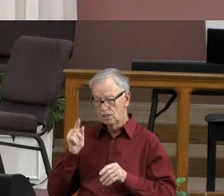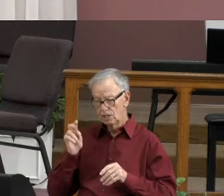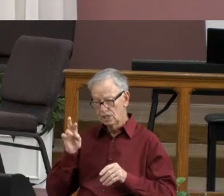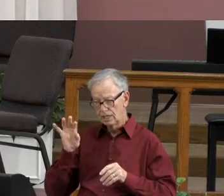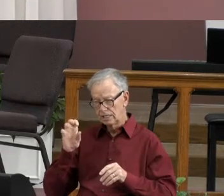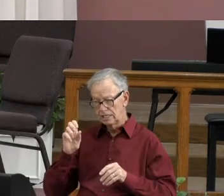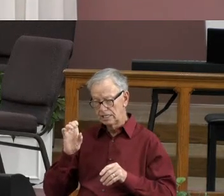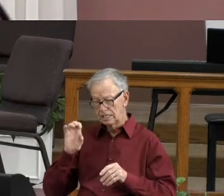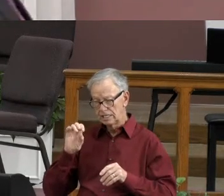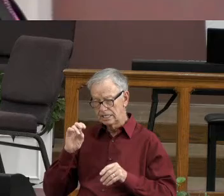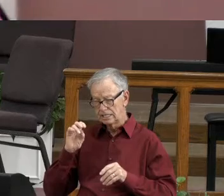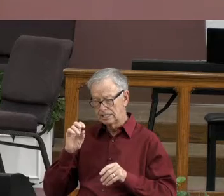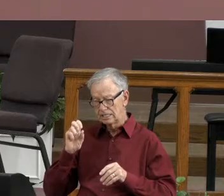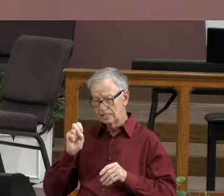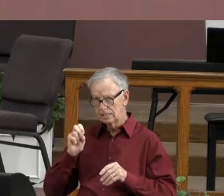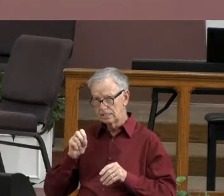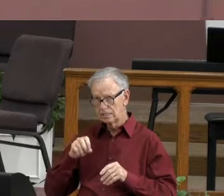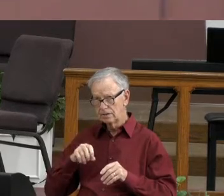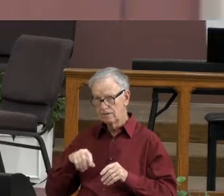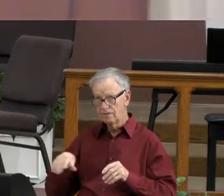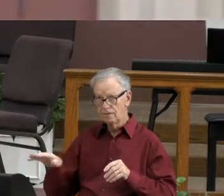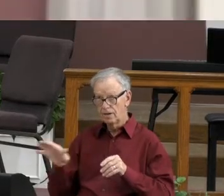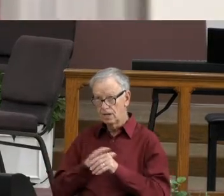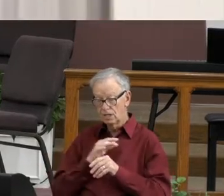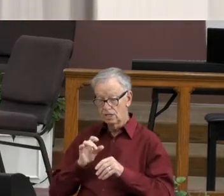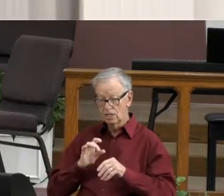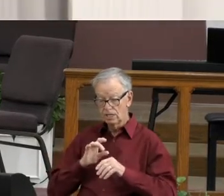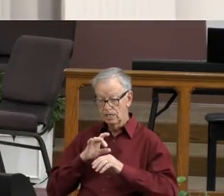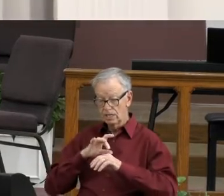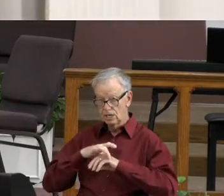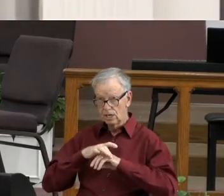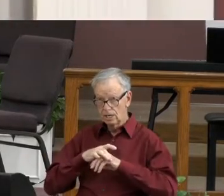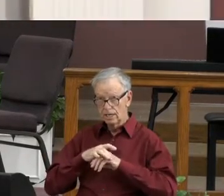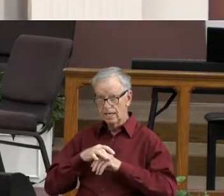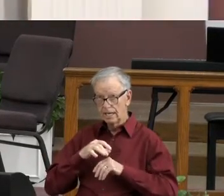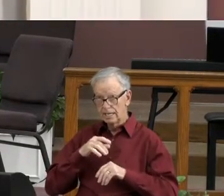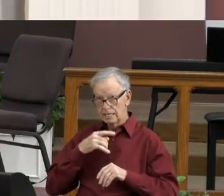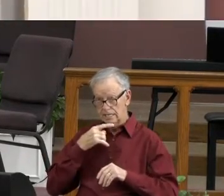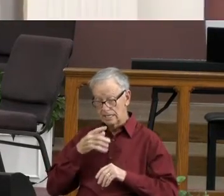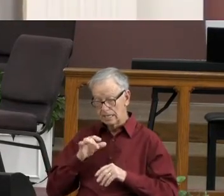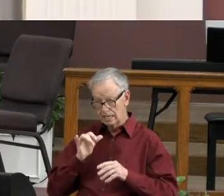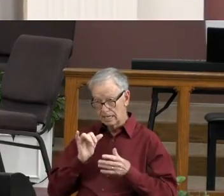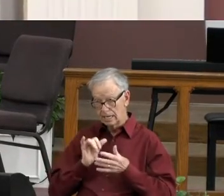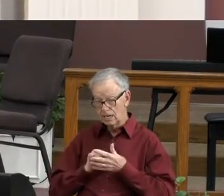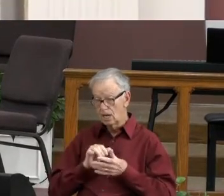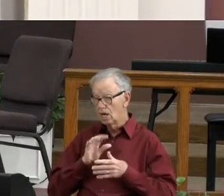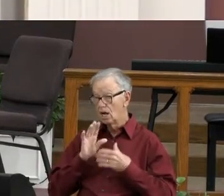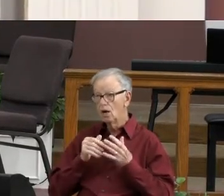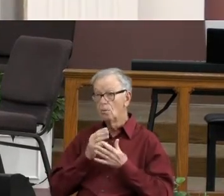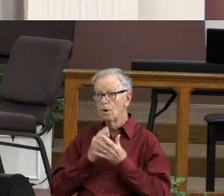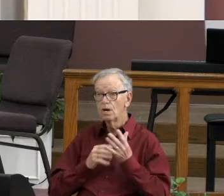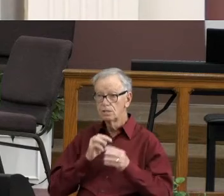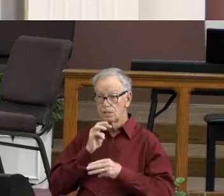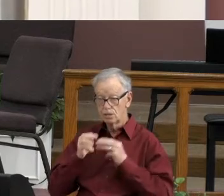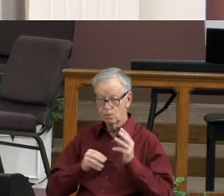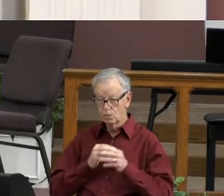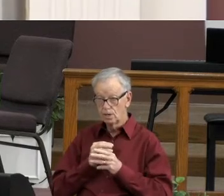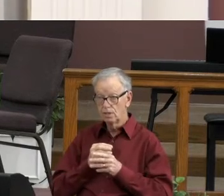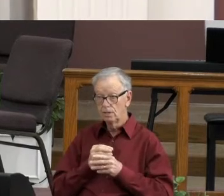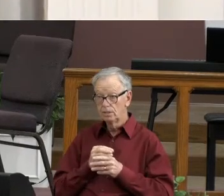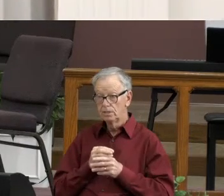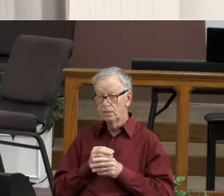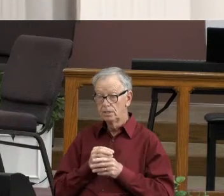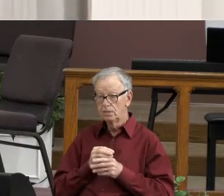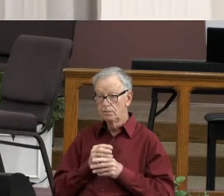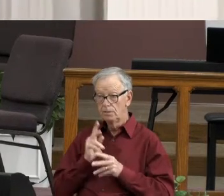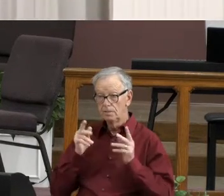fulfilled that mandate? Have we filled the earth? Well, I would say that all parts of the world are inhabited. I